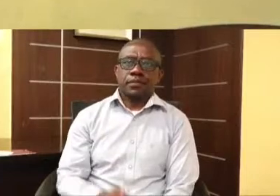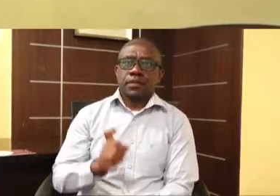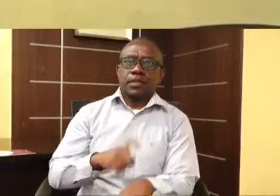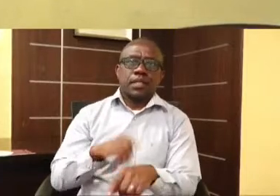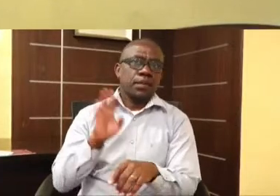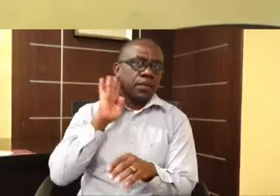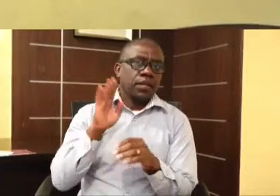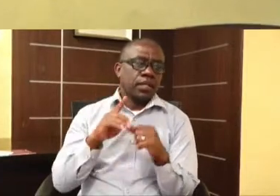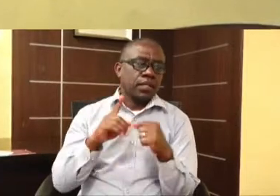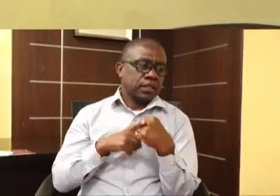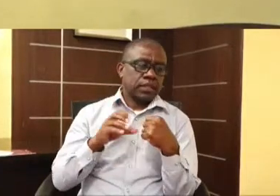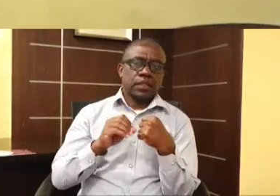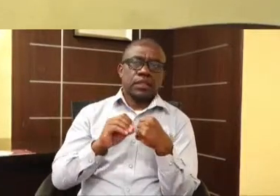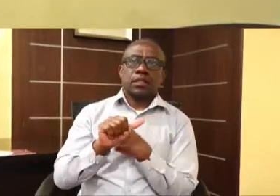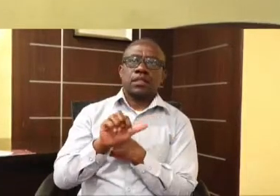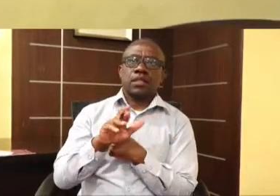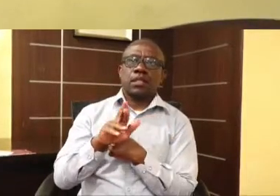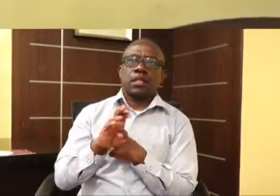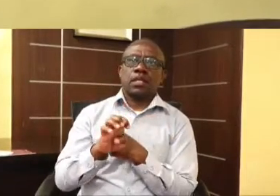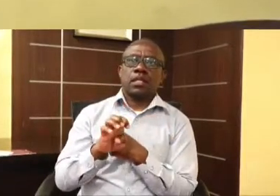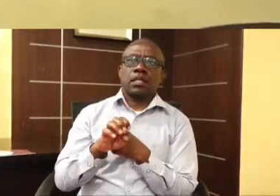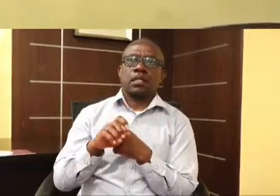acres of tomatoes.